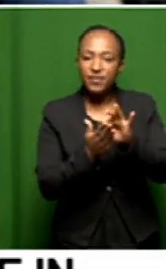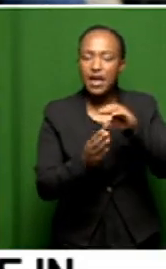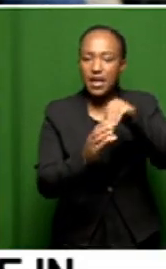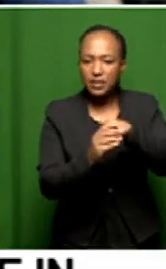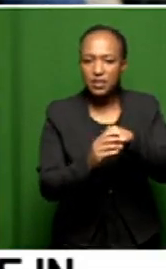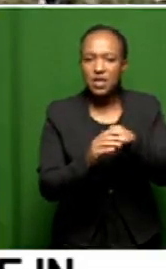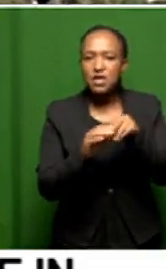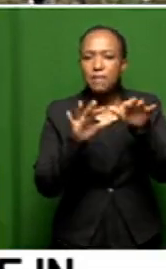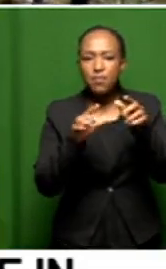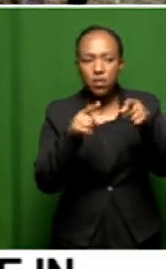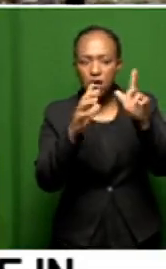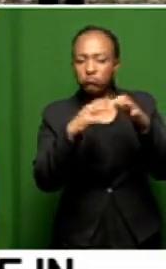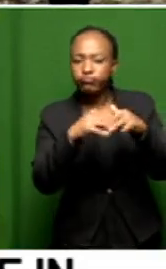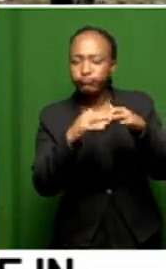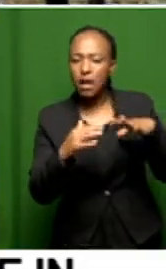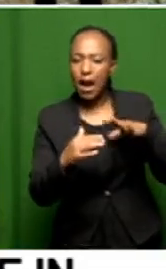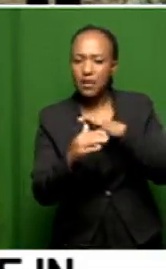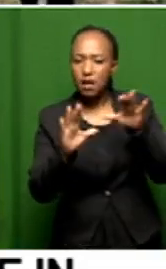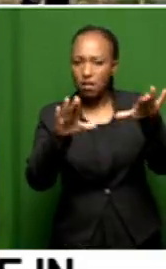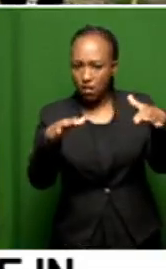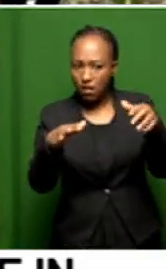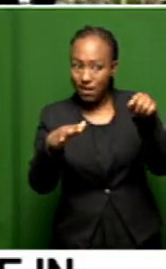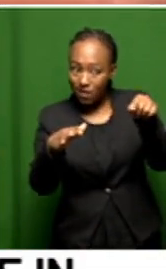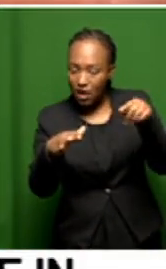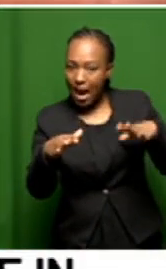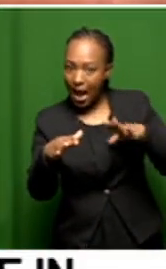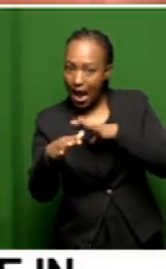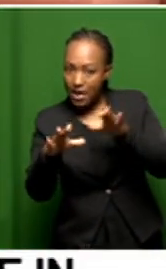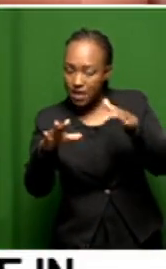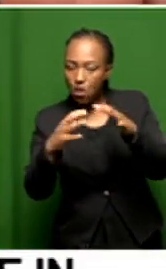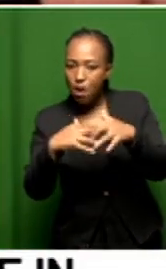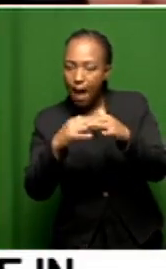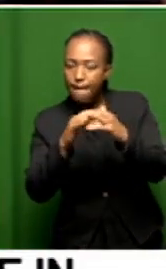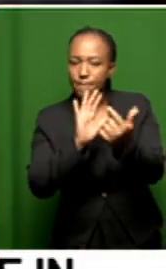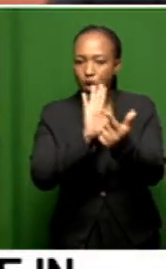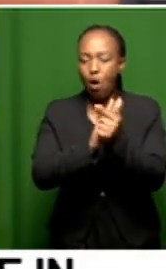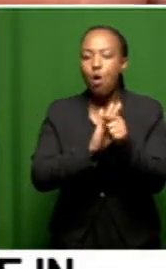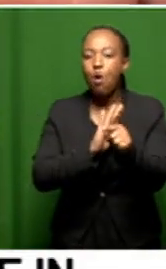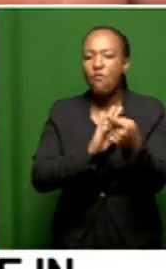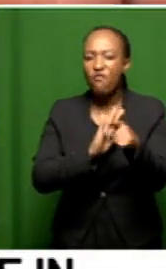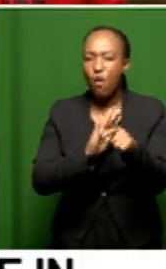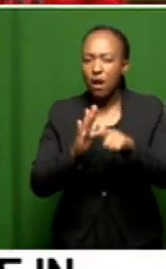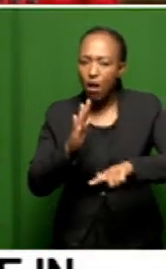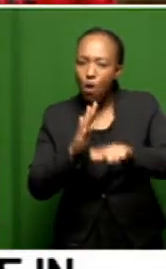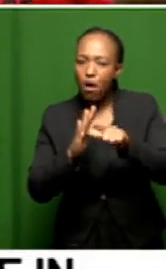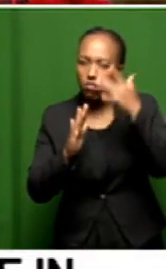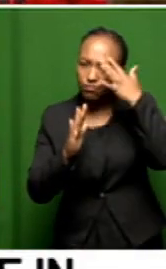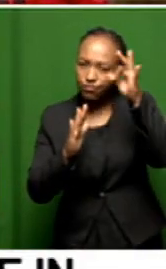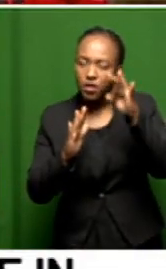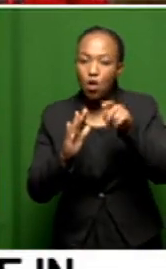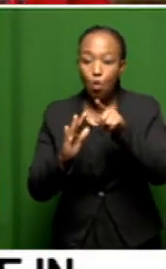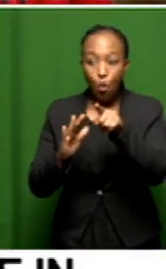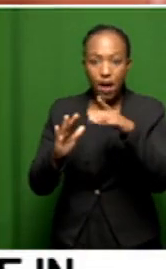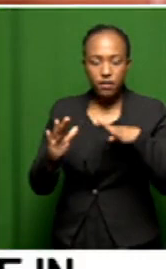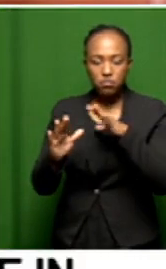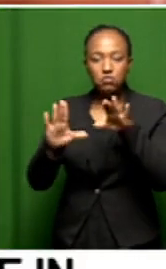and form council, and it's the very same council that would then derive laws or bylaws, and it's the very same council that can come with mechanisms to ensure